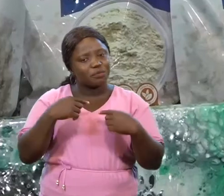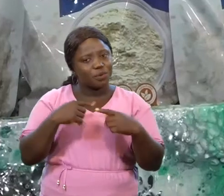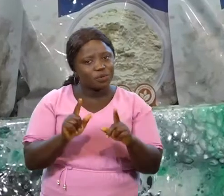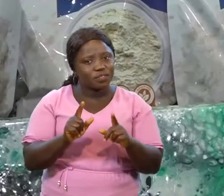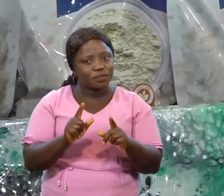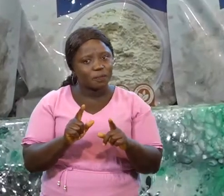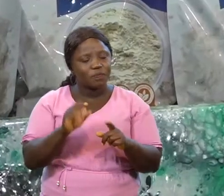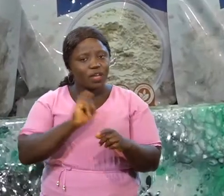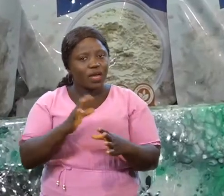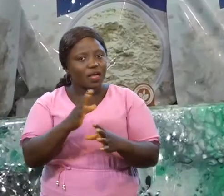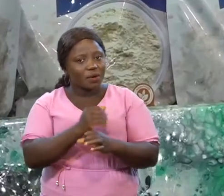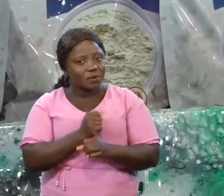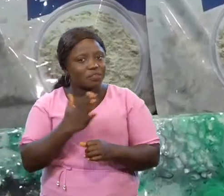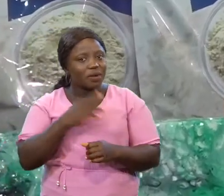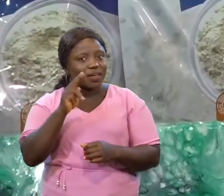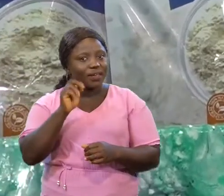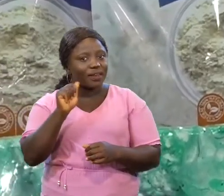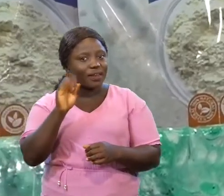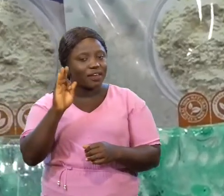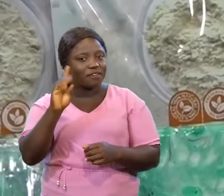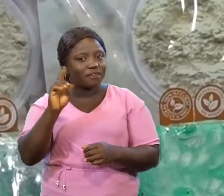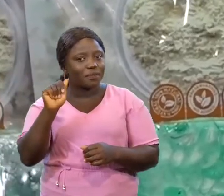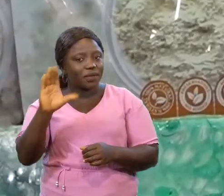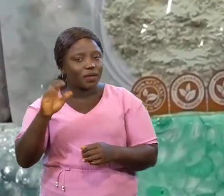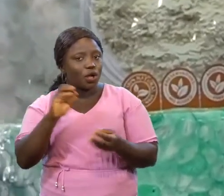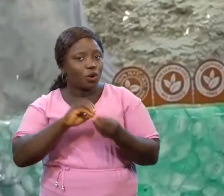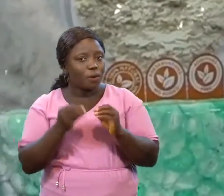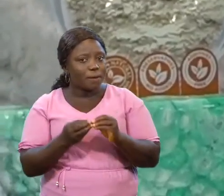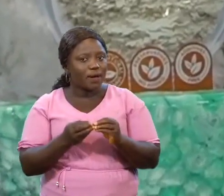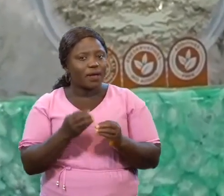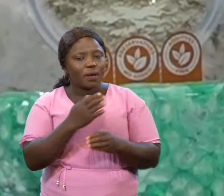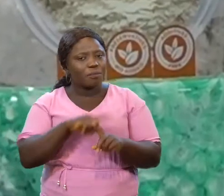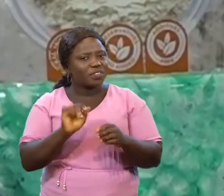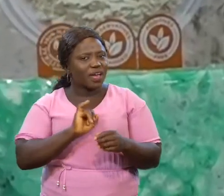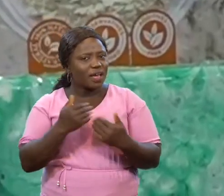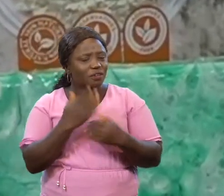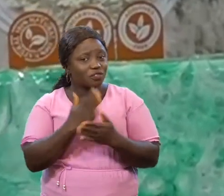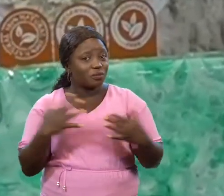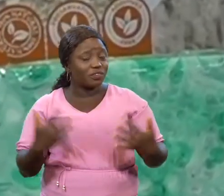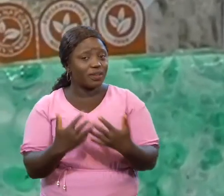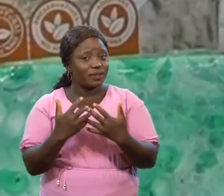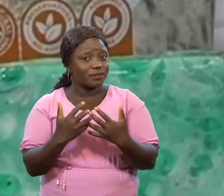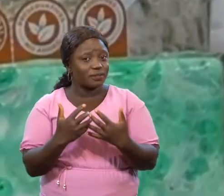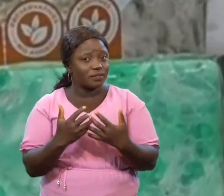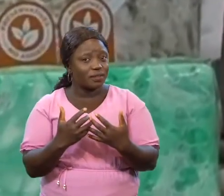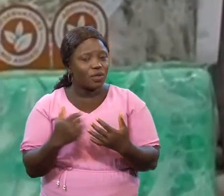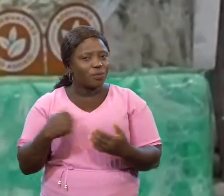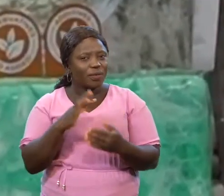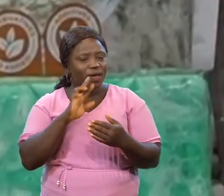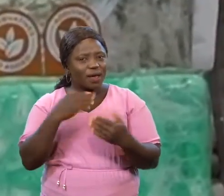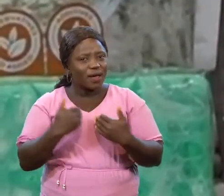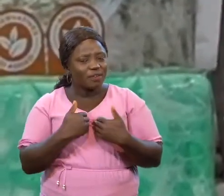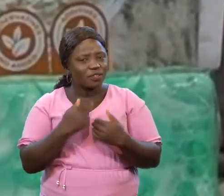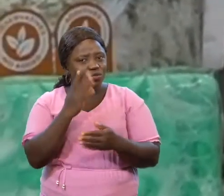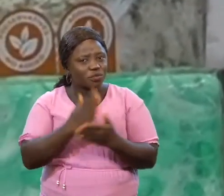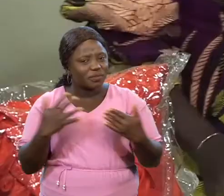as time went, I got my NAFDAC number and I'm still on it. But we're having some challenges.